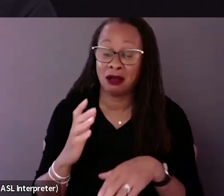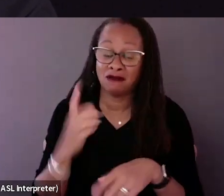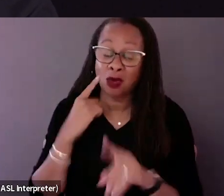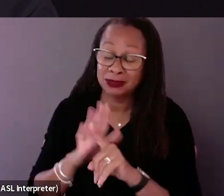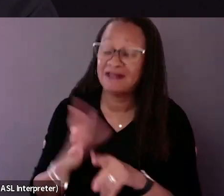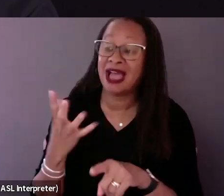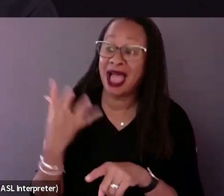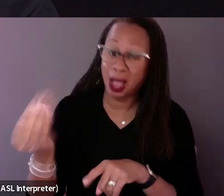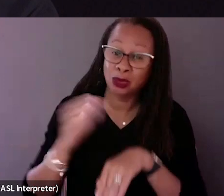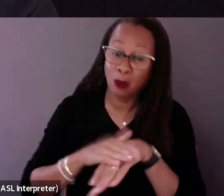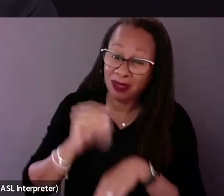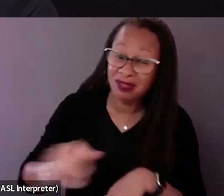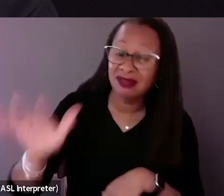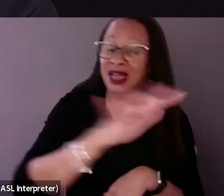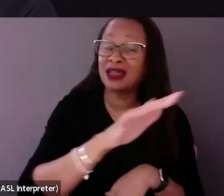understand